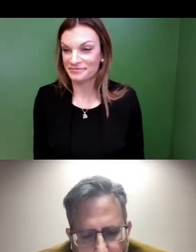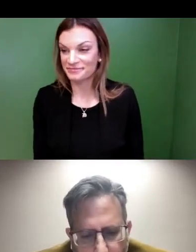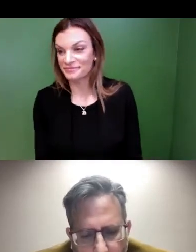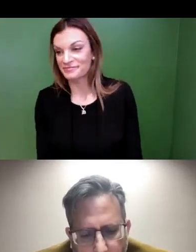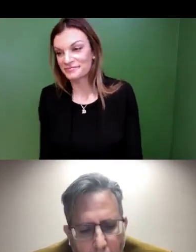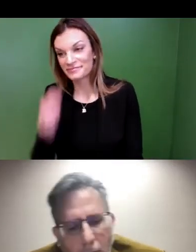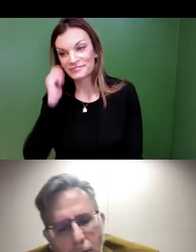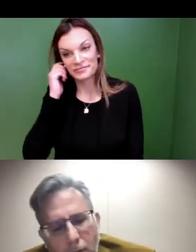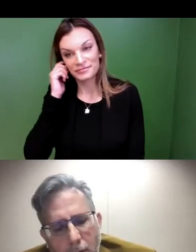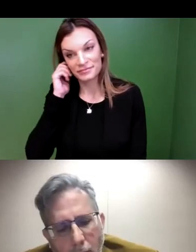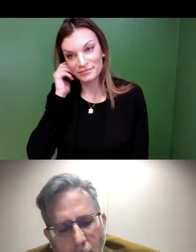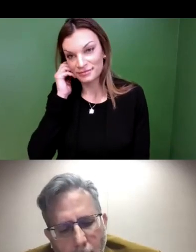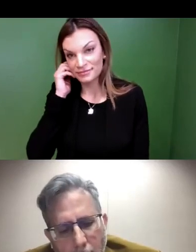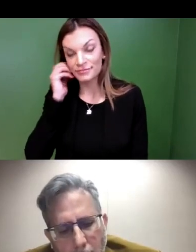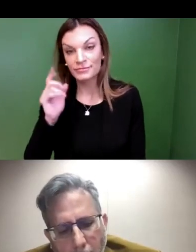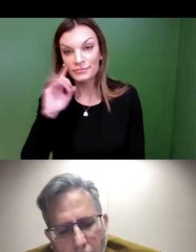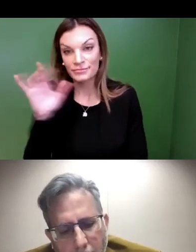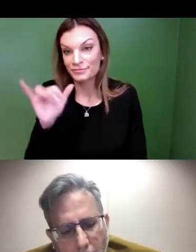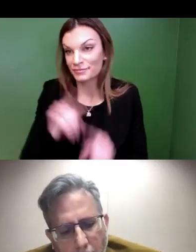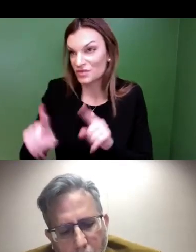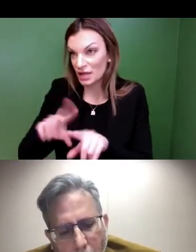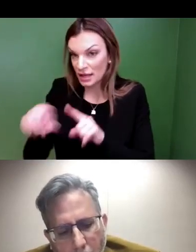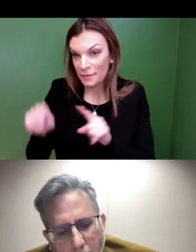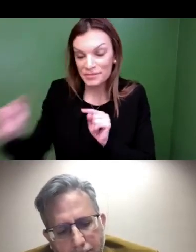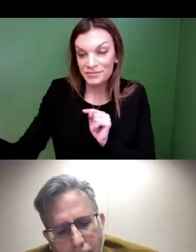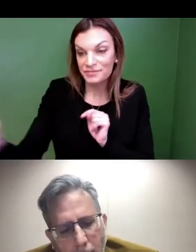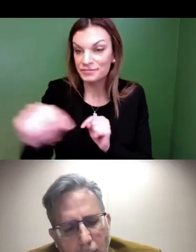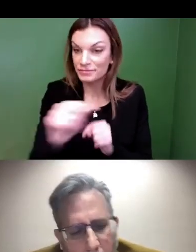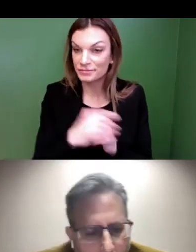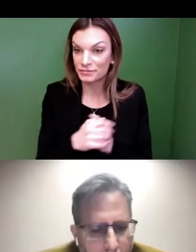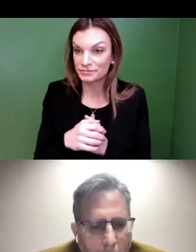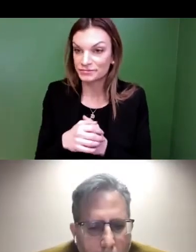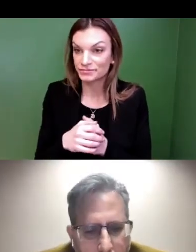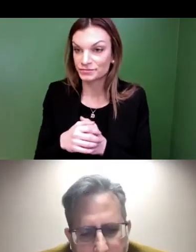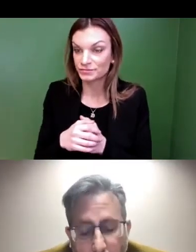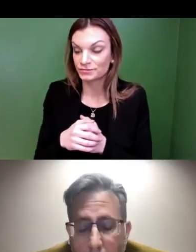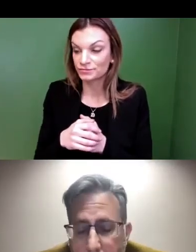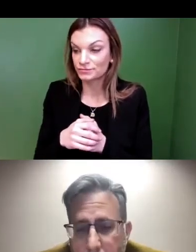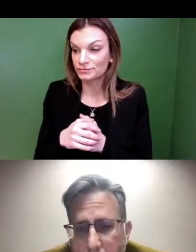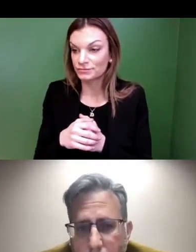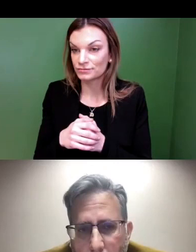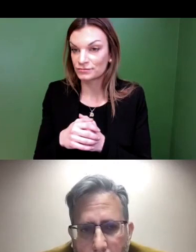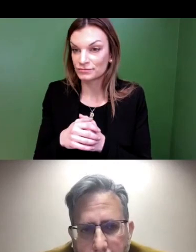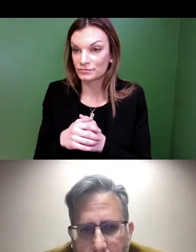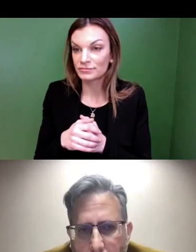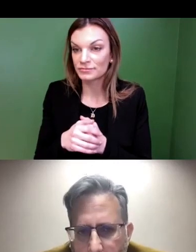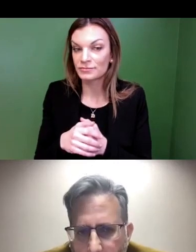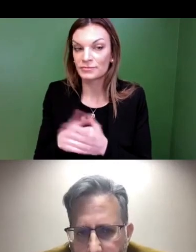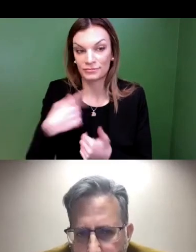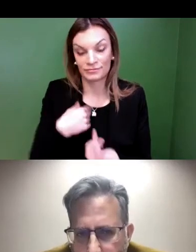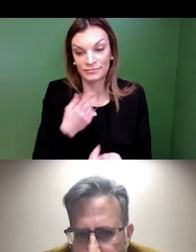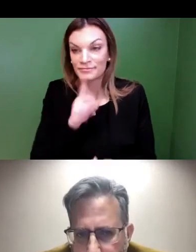So like any other company in this era and time, we are challenged trying to